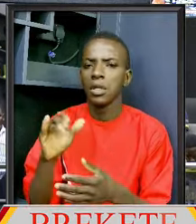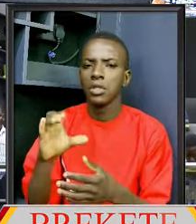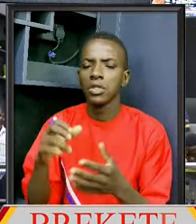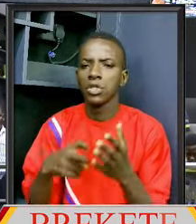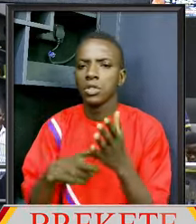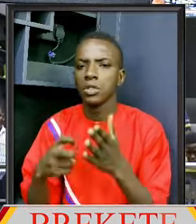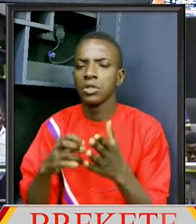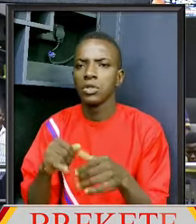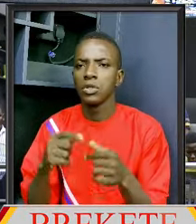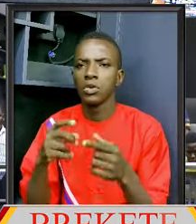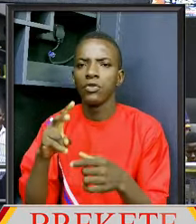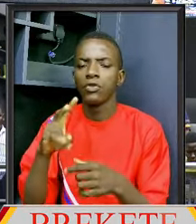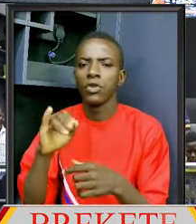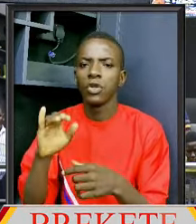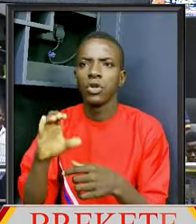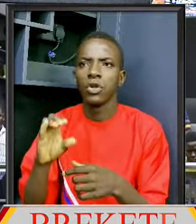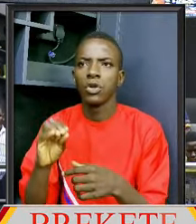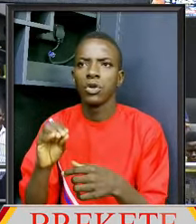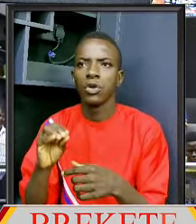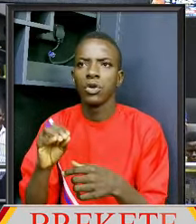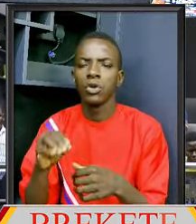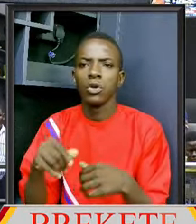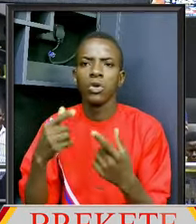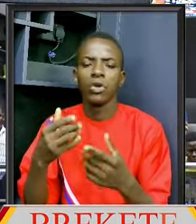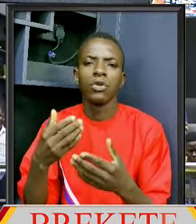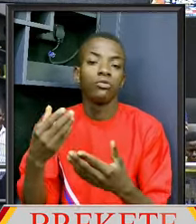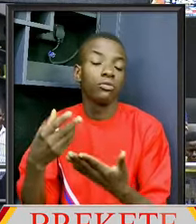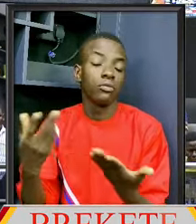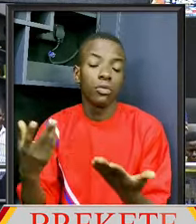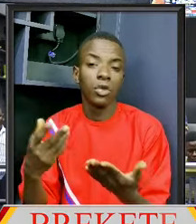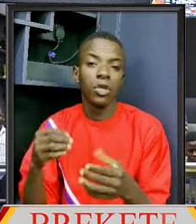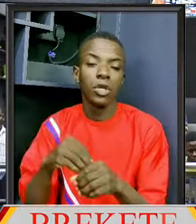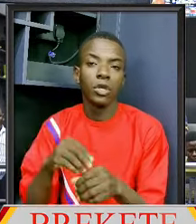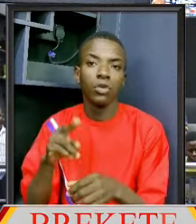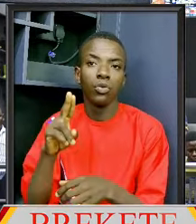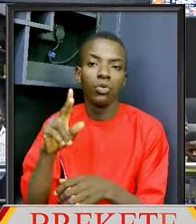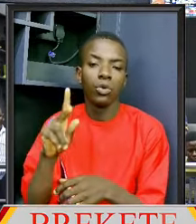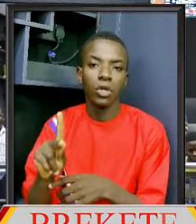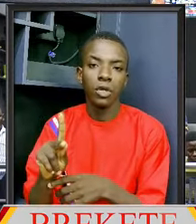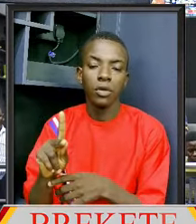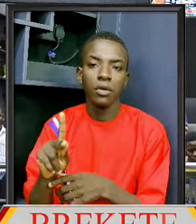you go go meet VIO, say your license is they go give you. In UK